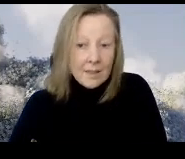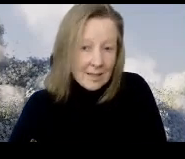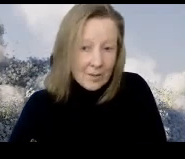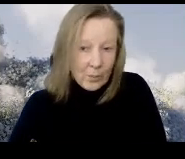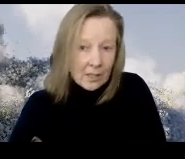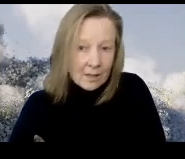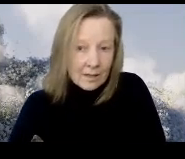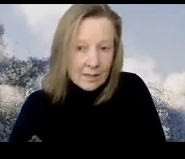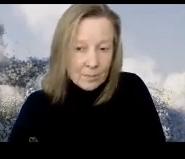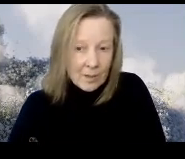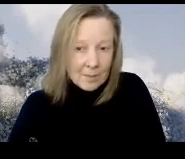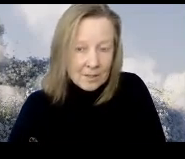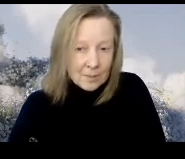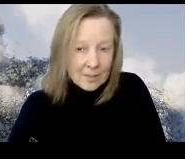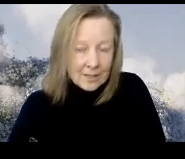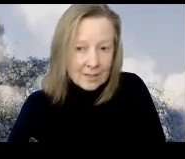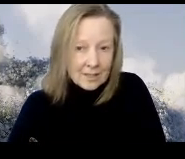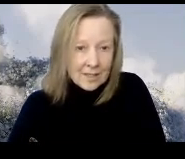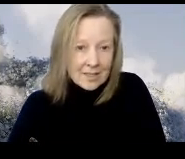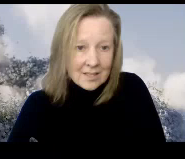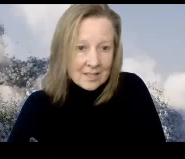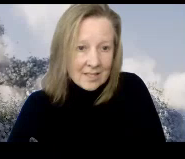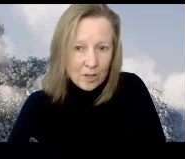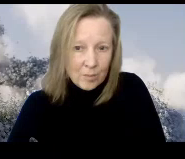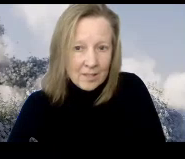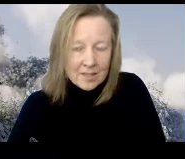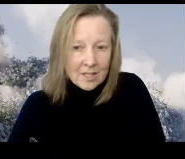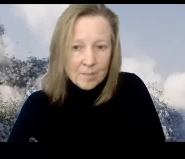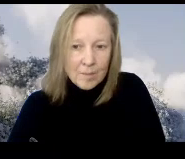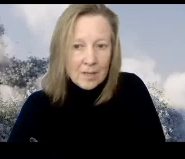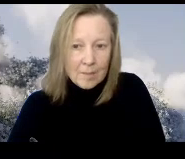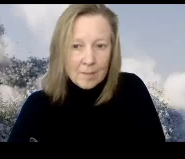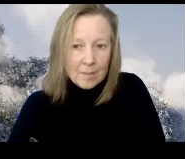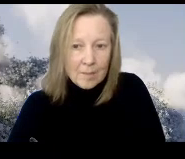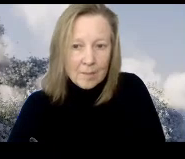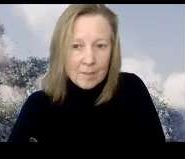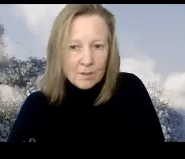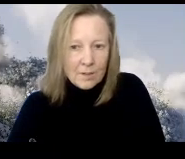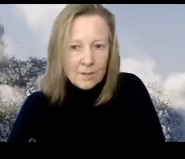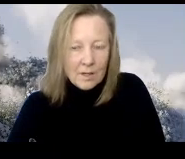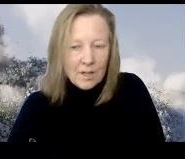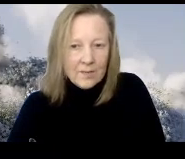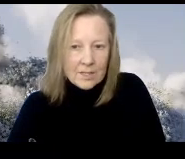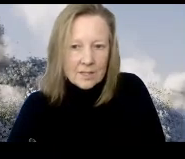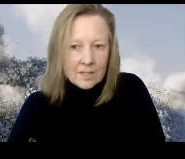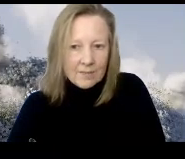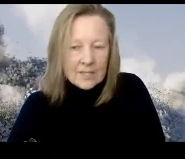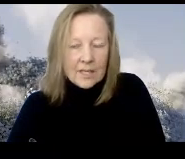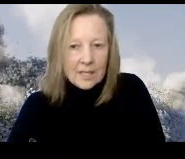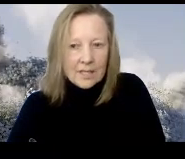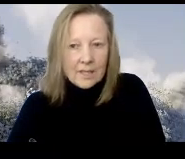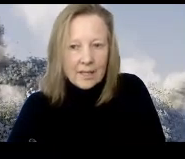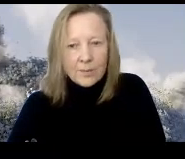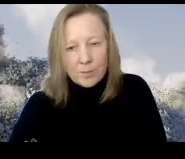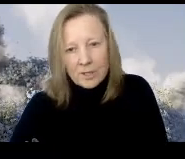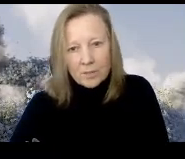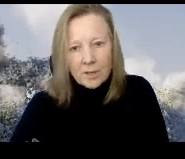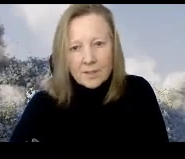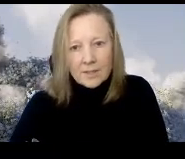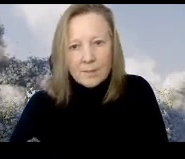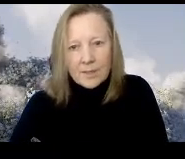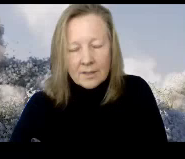I think WELARC is probably doing a CLB assessment, but I'm not sure if it's a Canadian